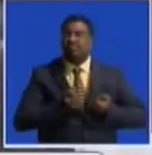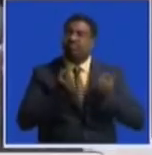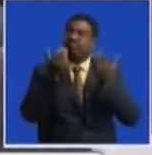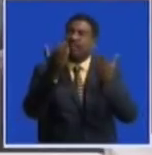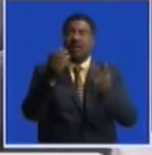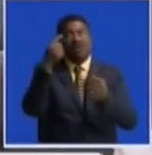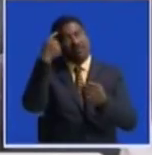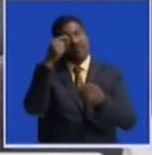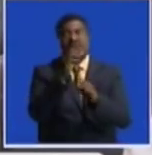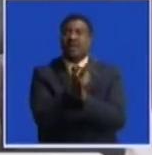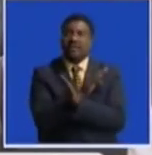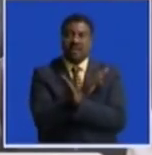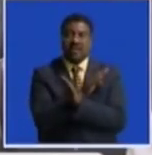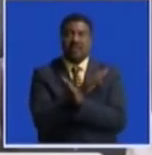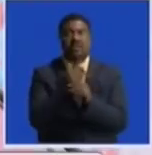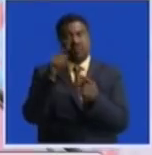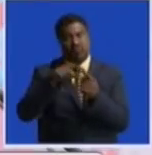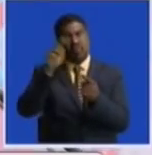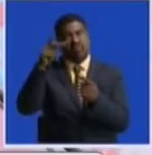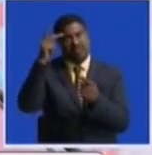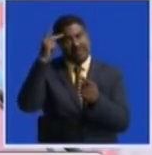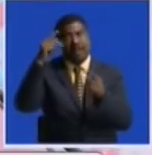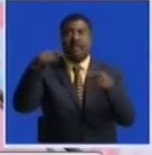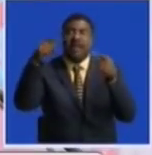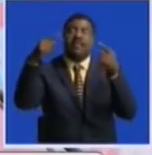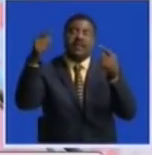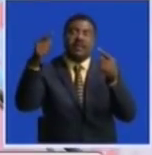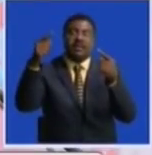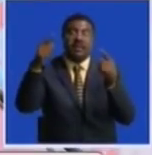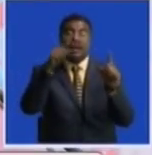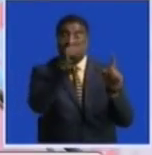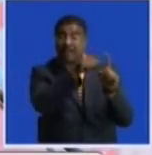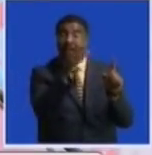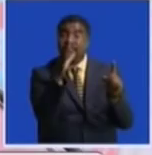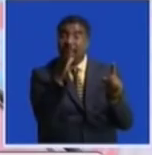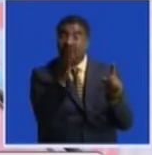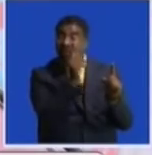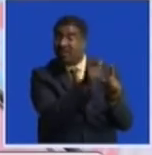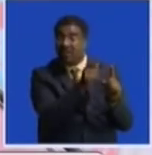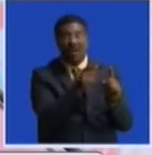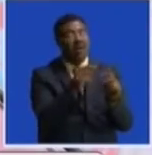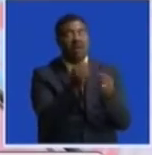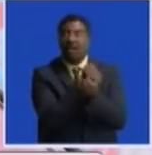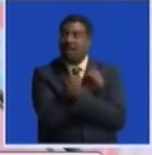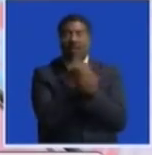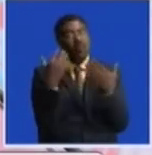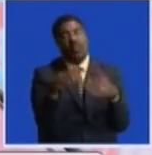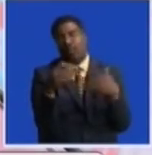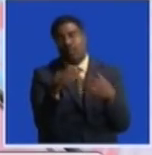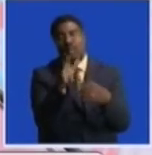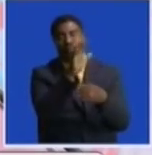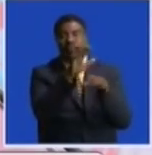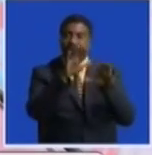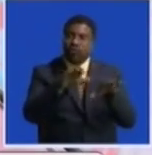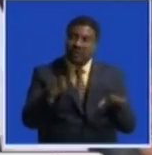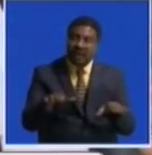political dispensation. Mama Kankasa embraced love, not only to her children and family, but